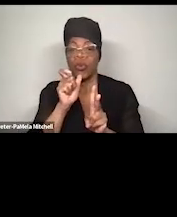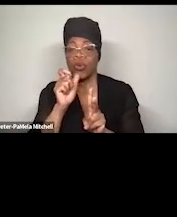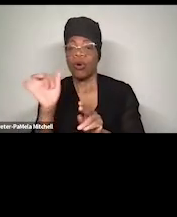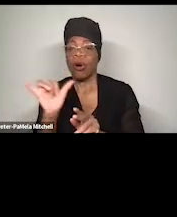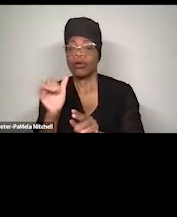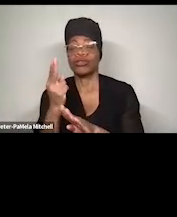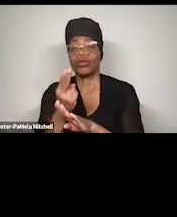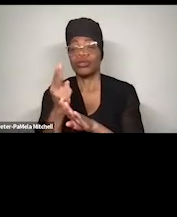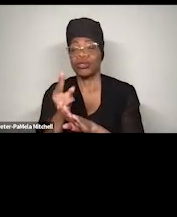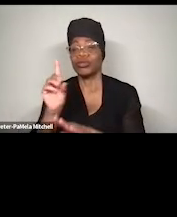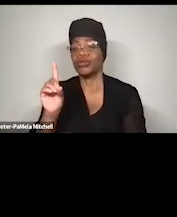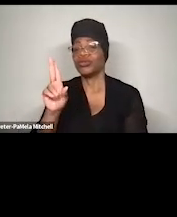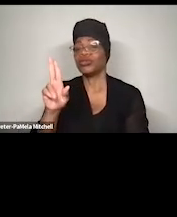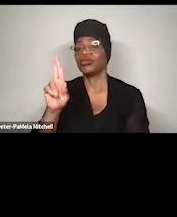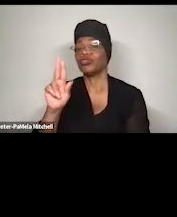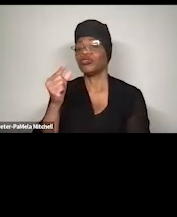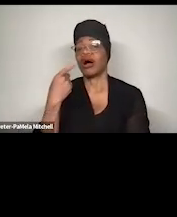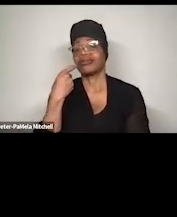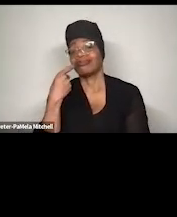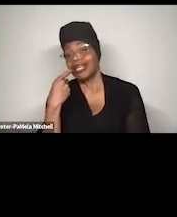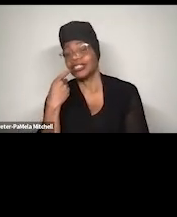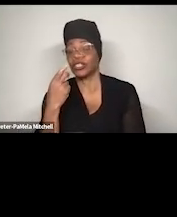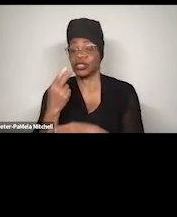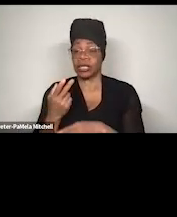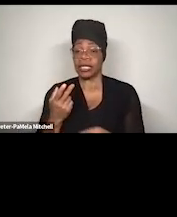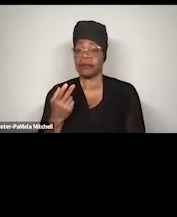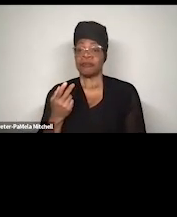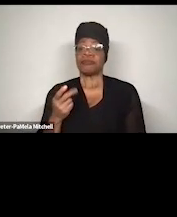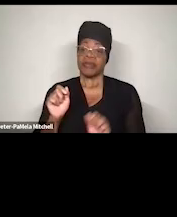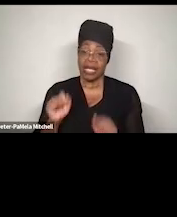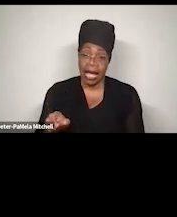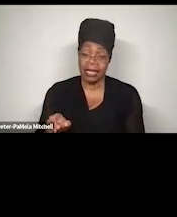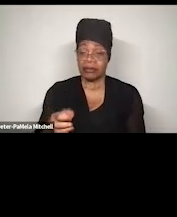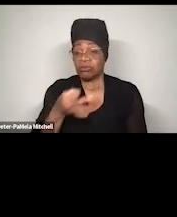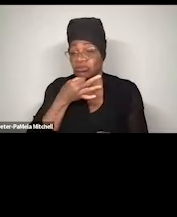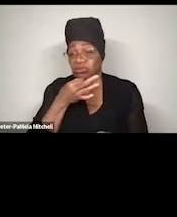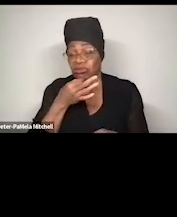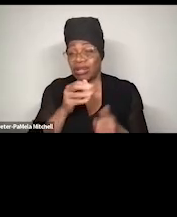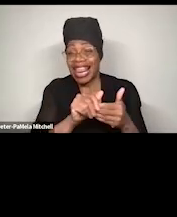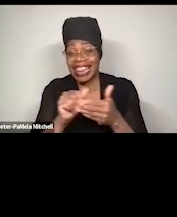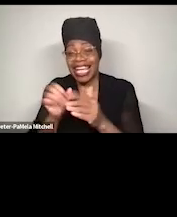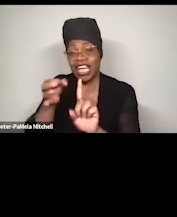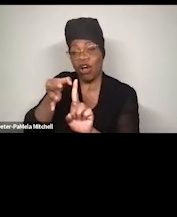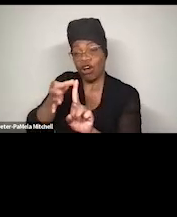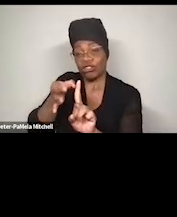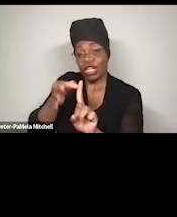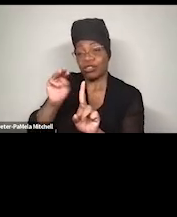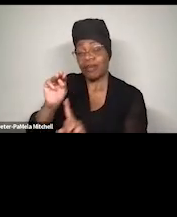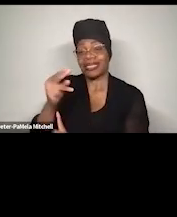substances, or someone who uses substances that eventually leads to or triggers mental health